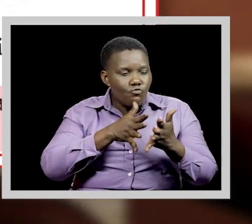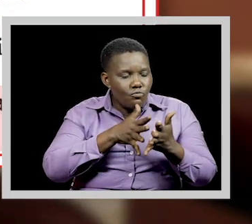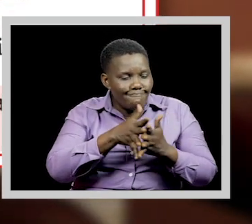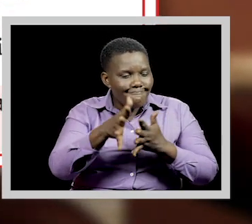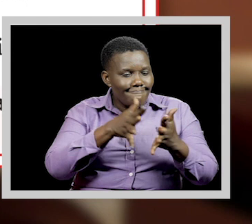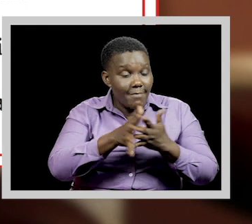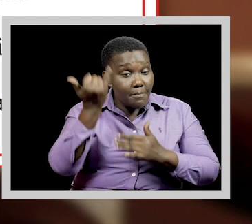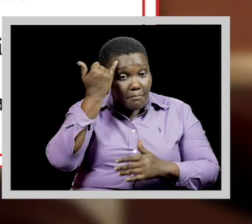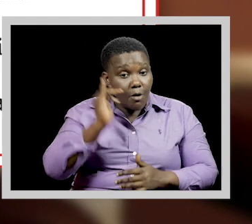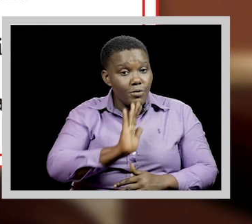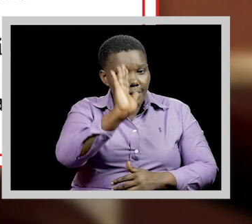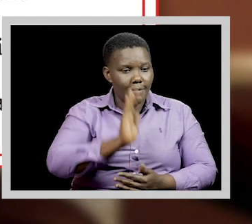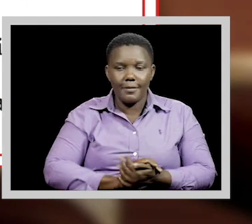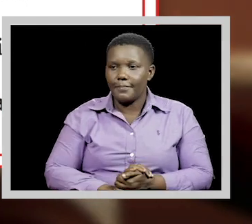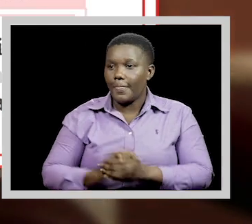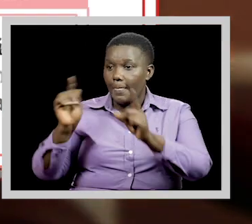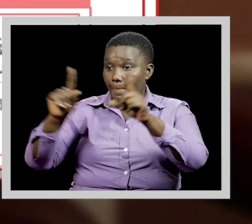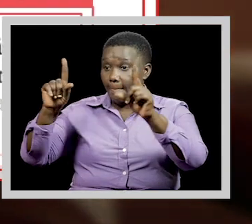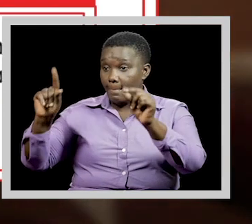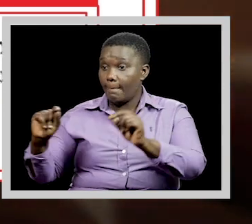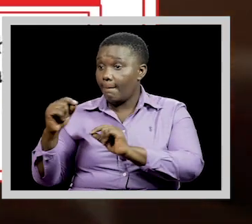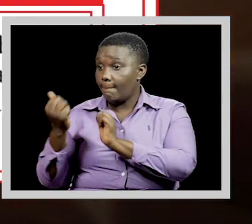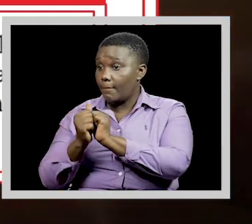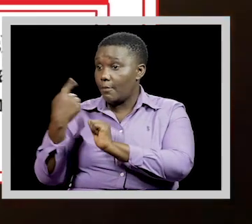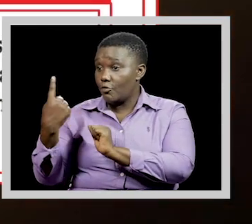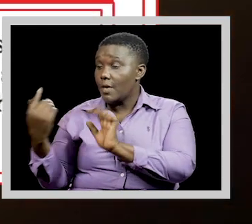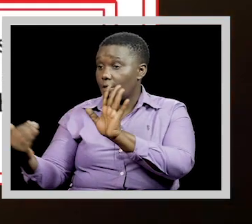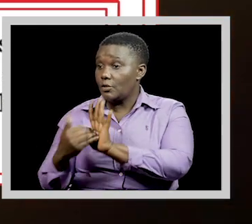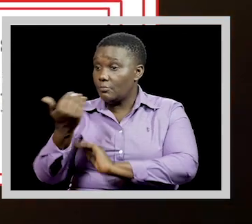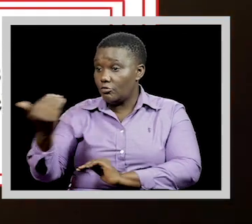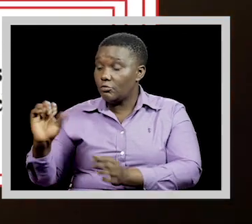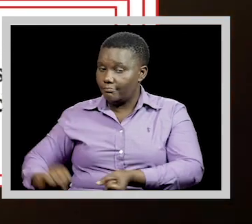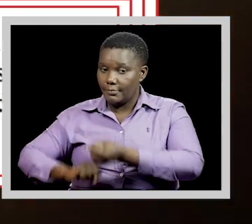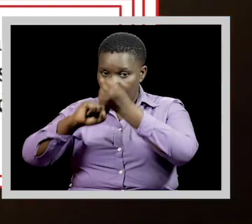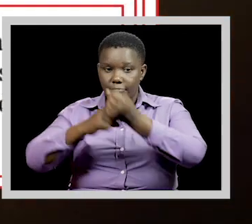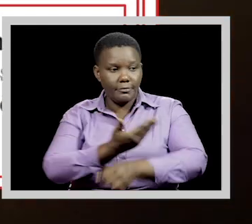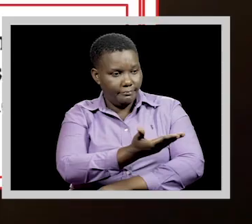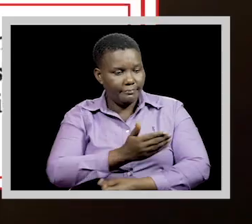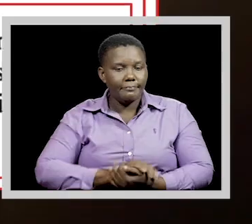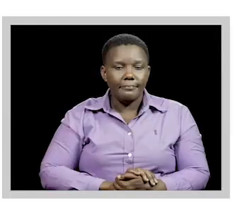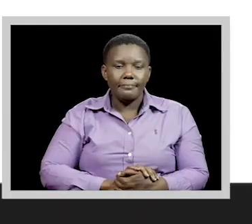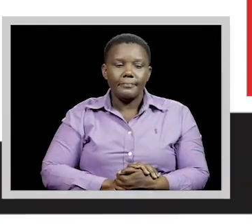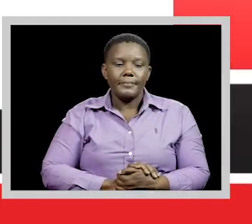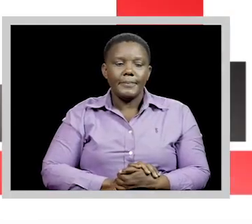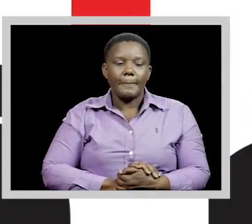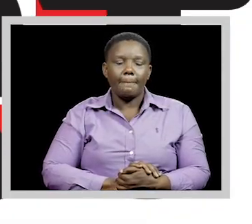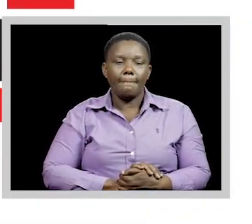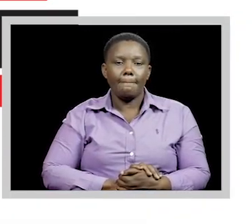opinion. Section 11 of the Law of the Child Act also supports this.